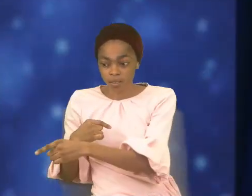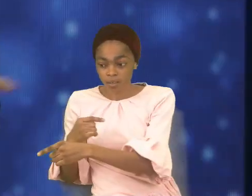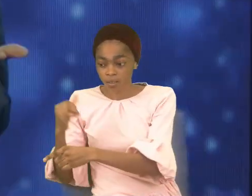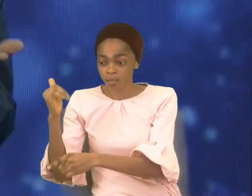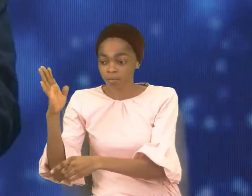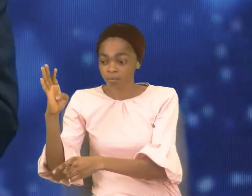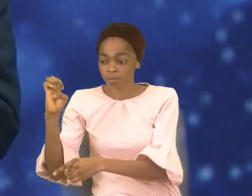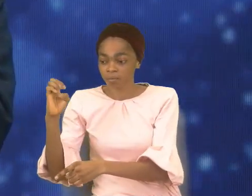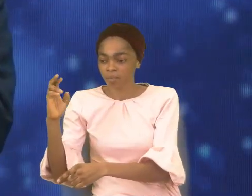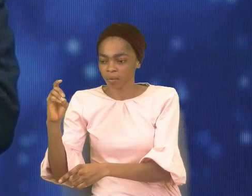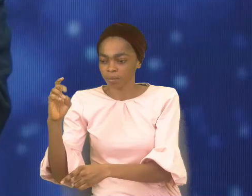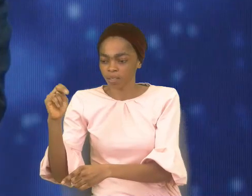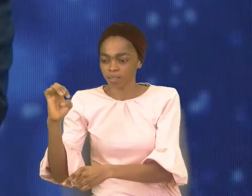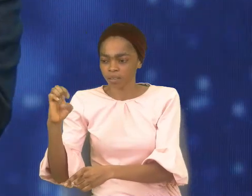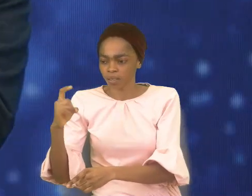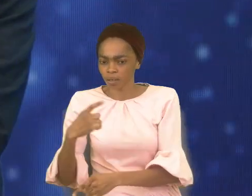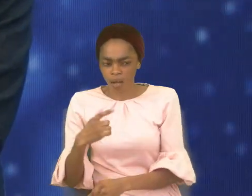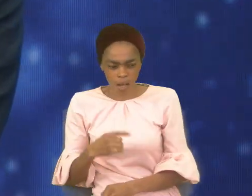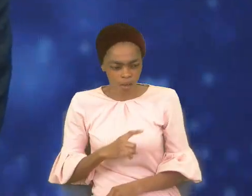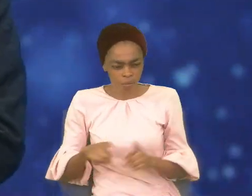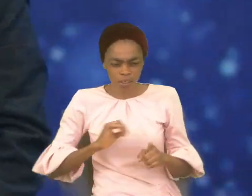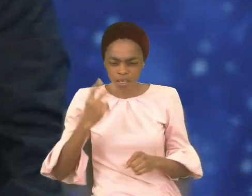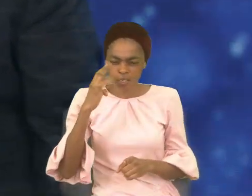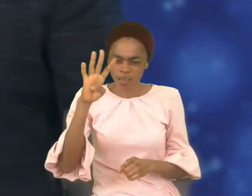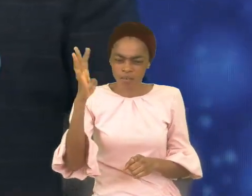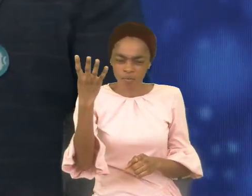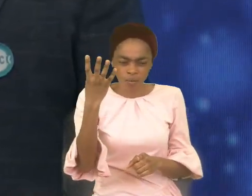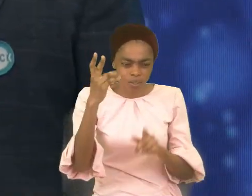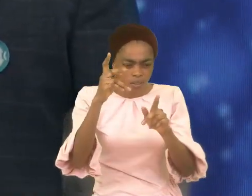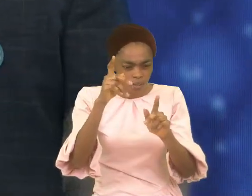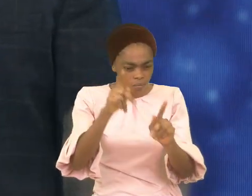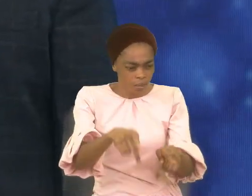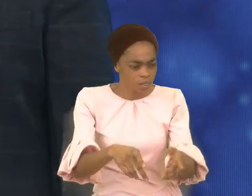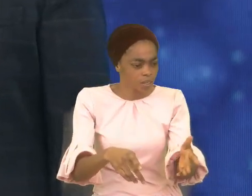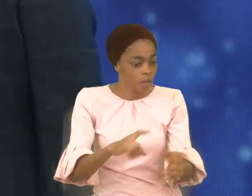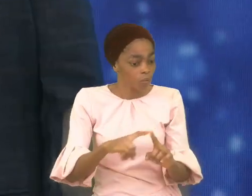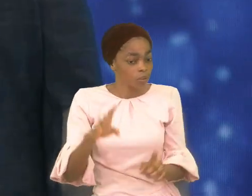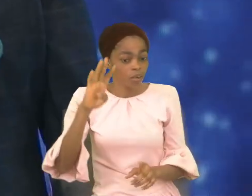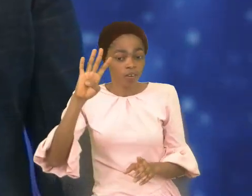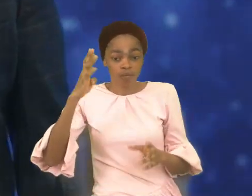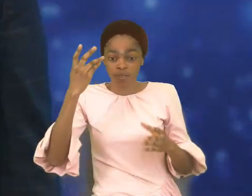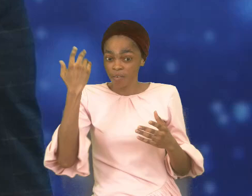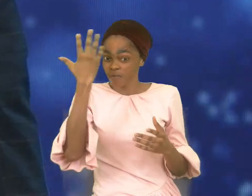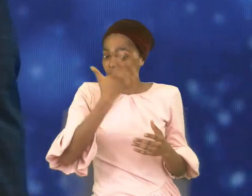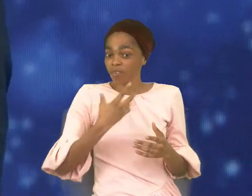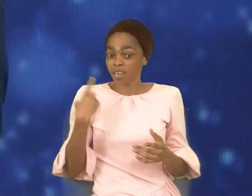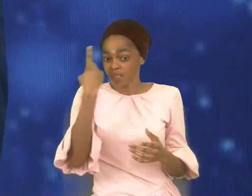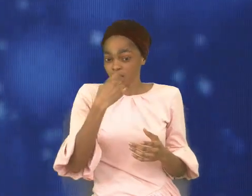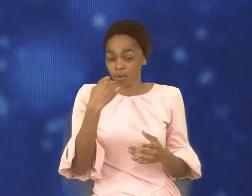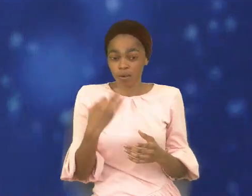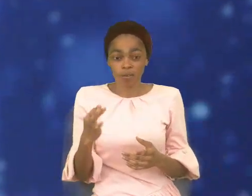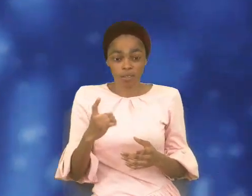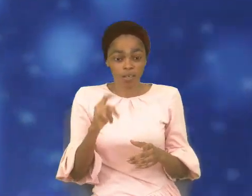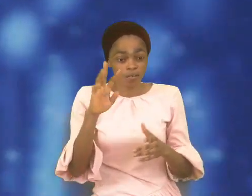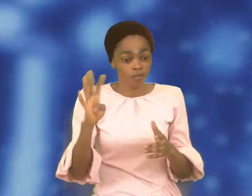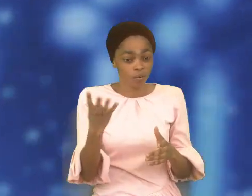the appearance of the 1st one is like the very Son of God. And now he called them. He